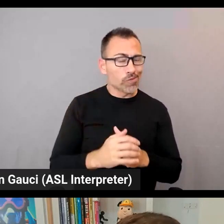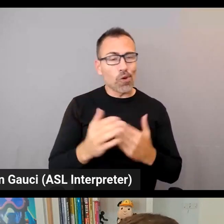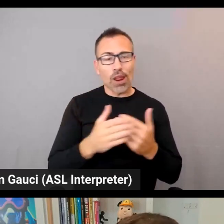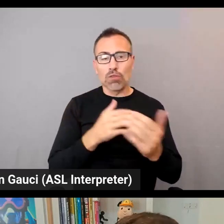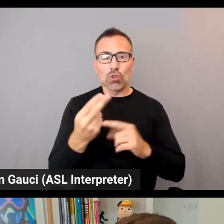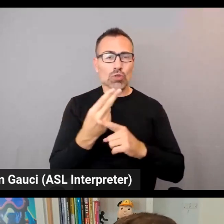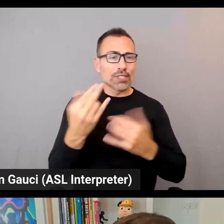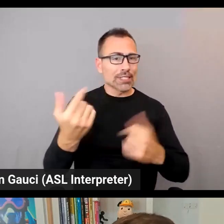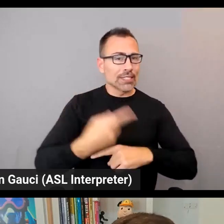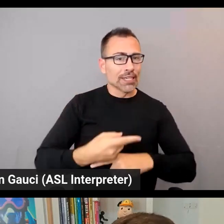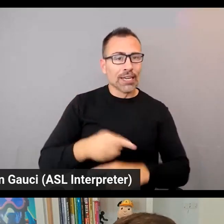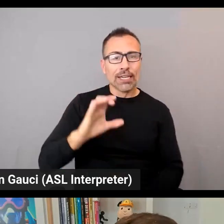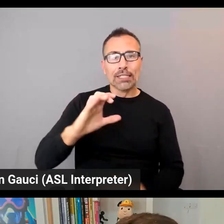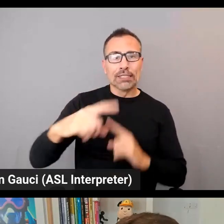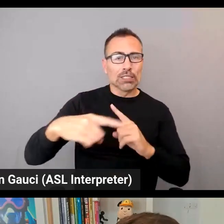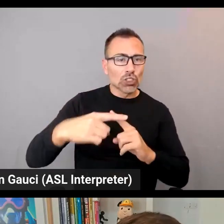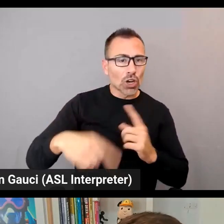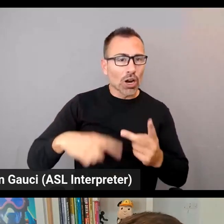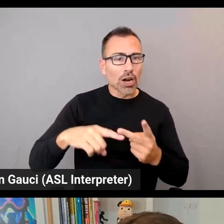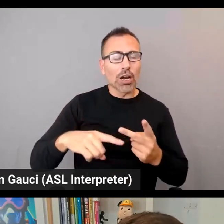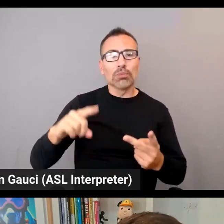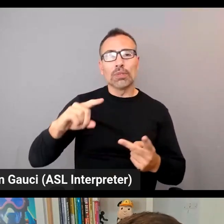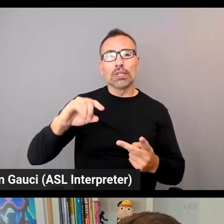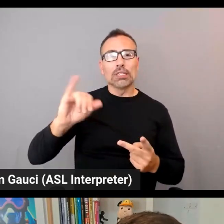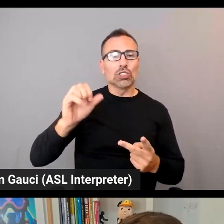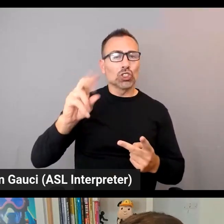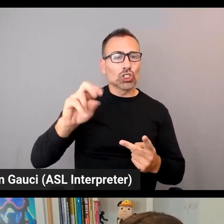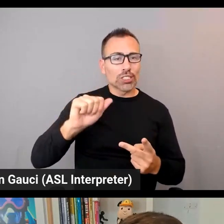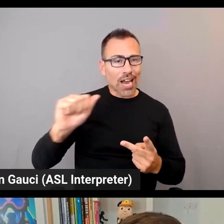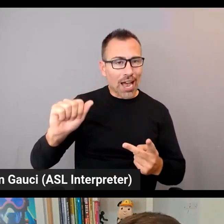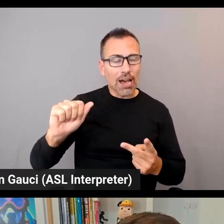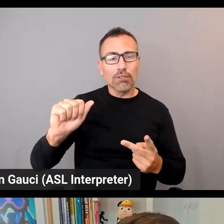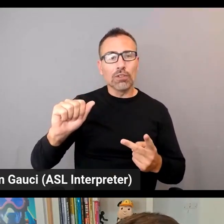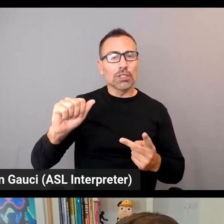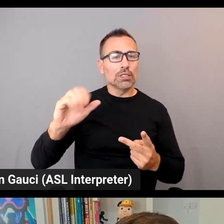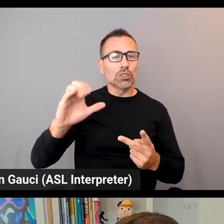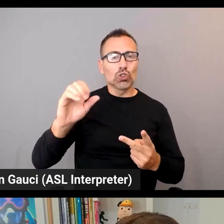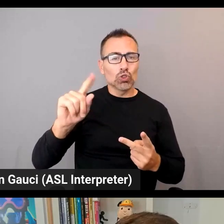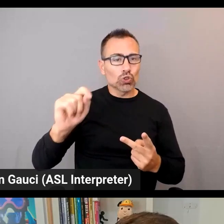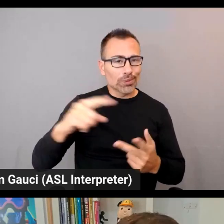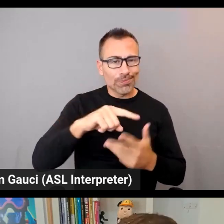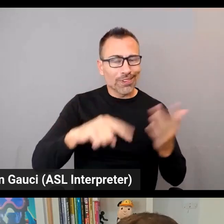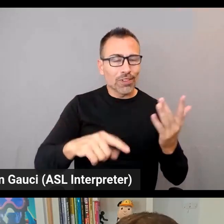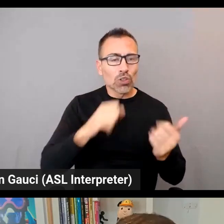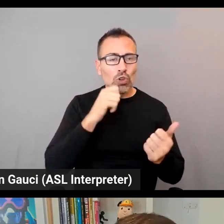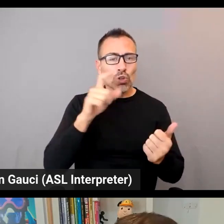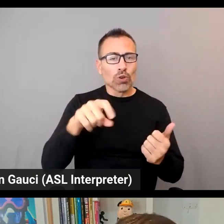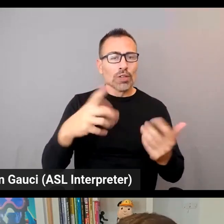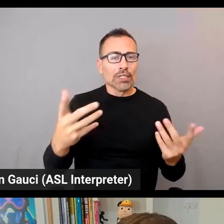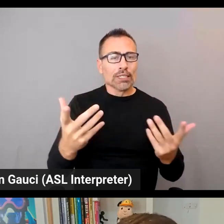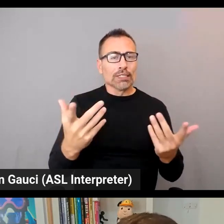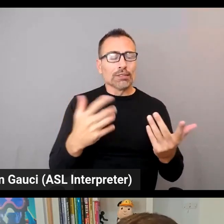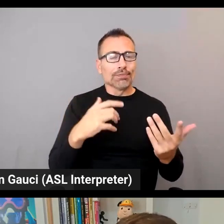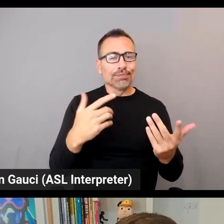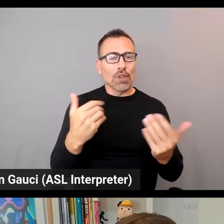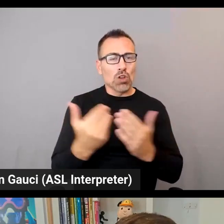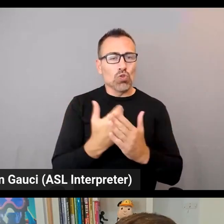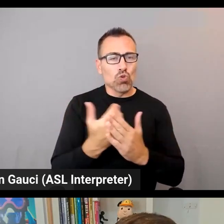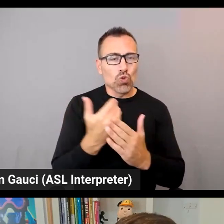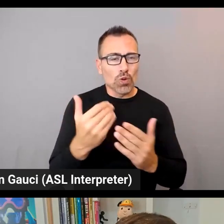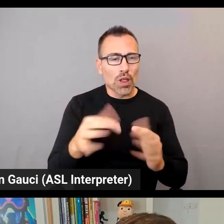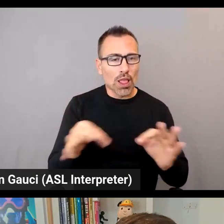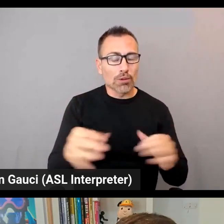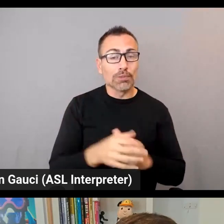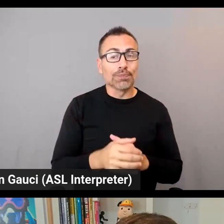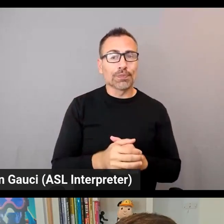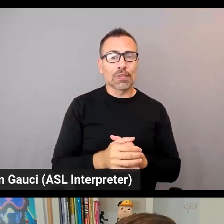JavaScript, Python, whatever it happens to be, you can just define your infrastructure in that without needing to jump into a separate templating language. So it feels like we're kind of on a journey, right?